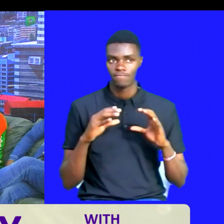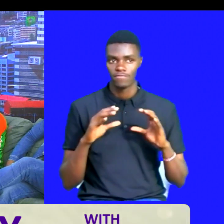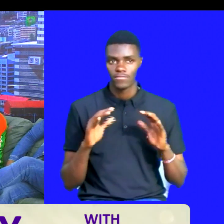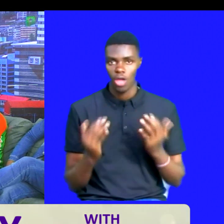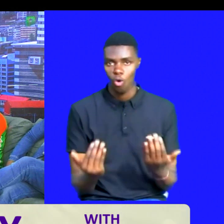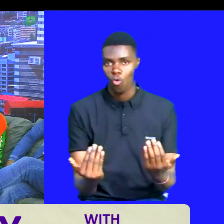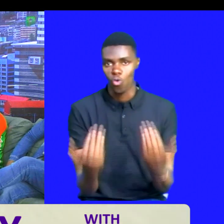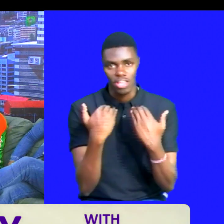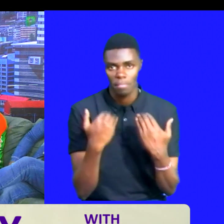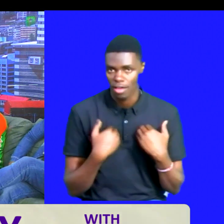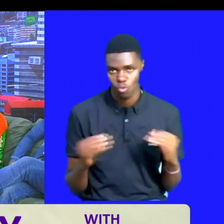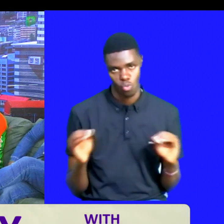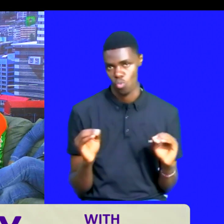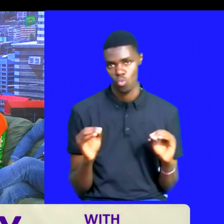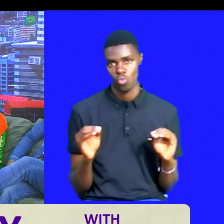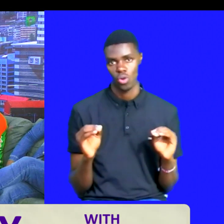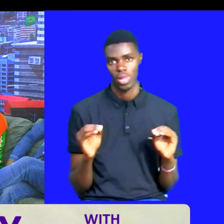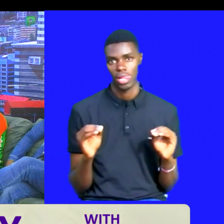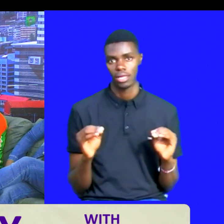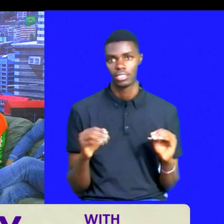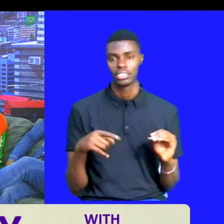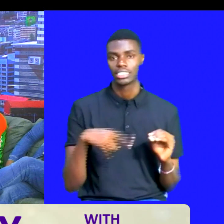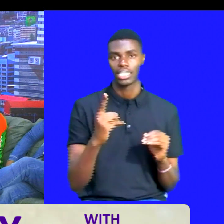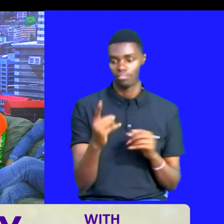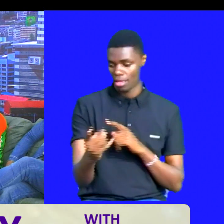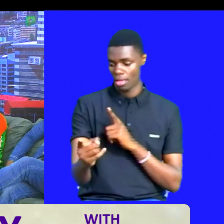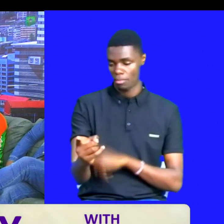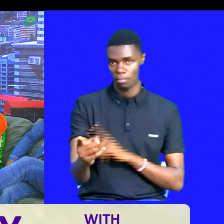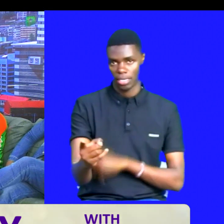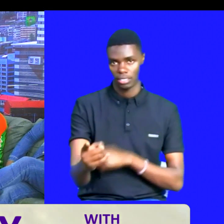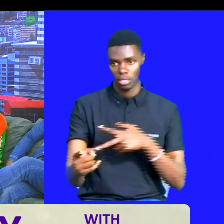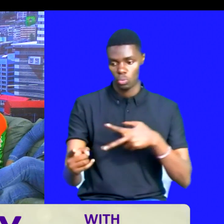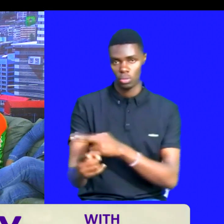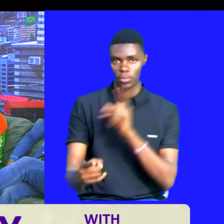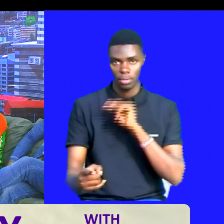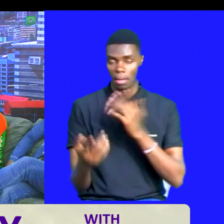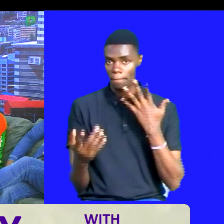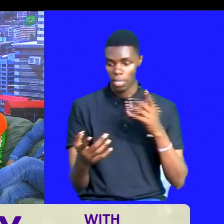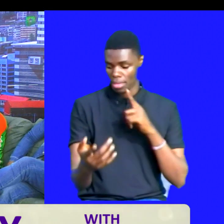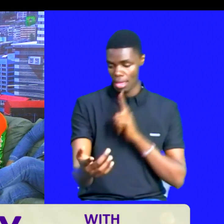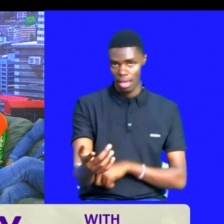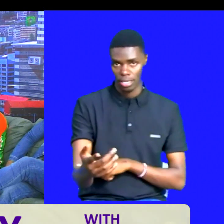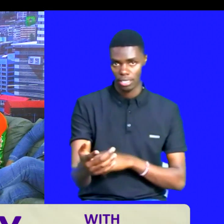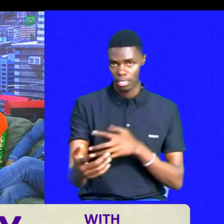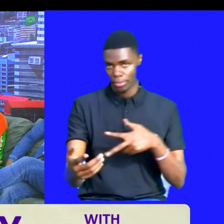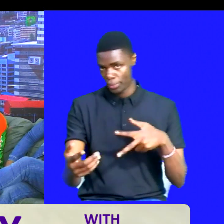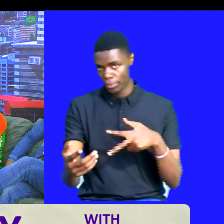goalkeeper, he's amputated on one arm. Right. So either the hand is amputated or it's